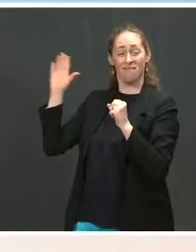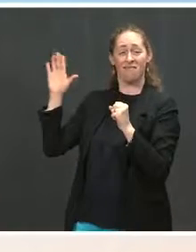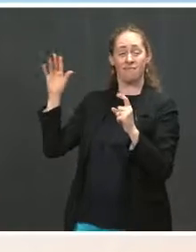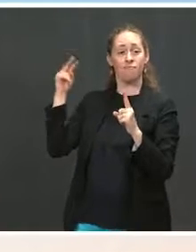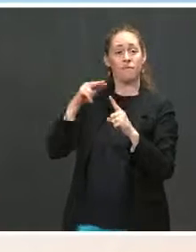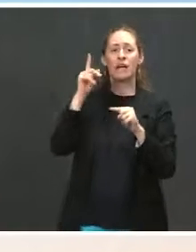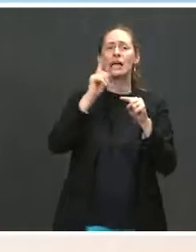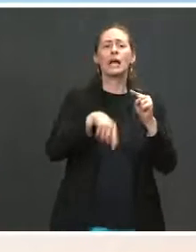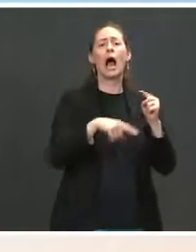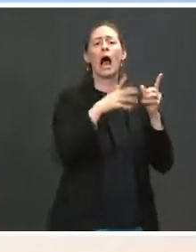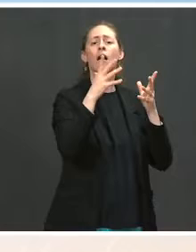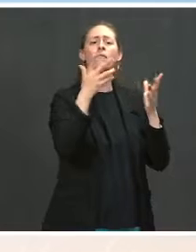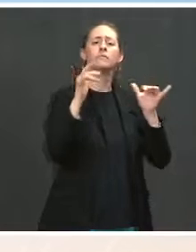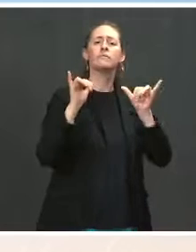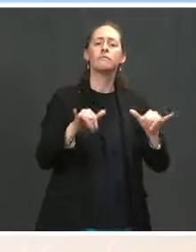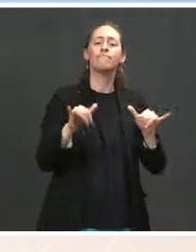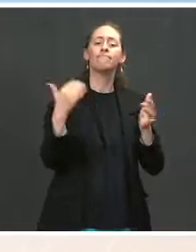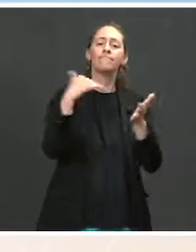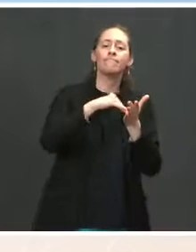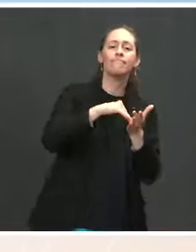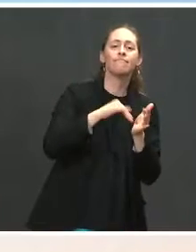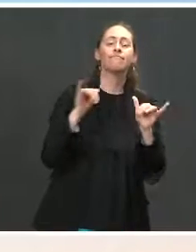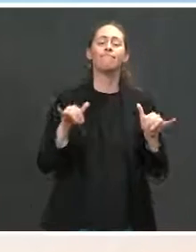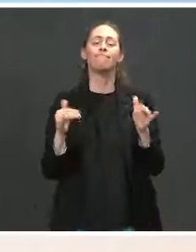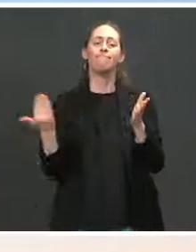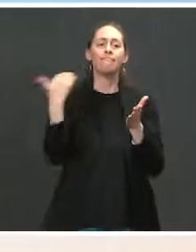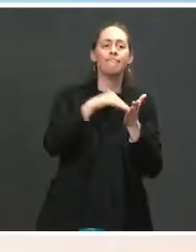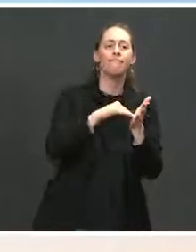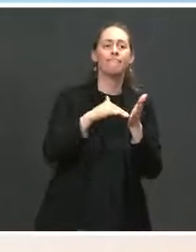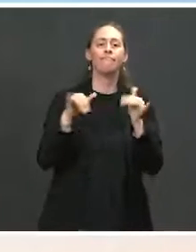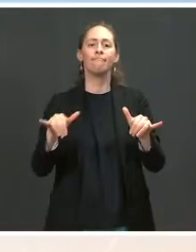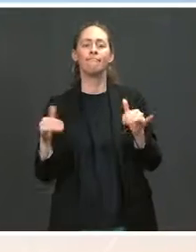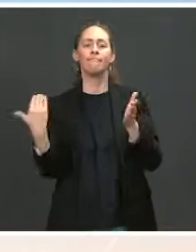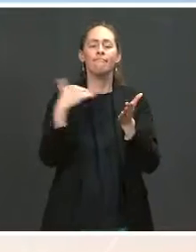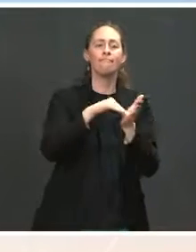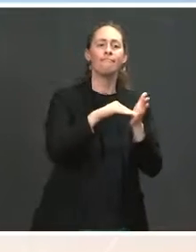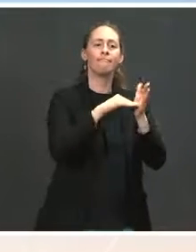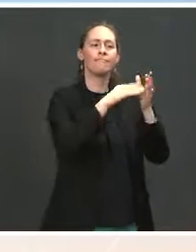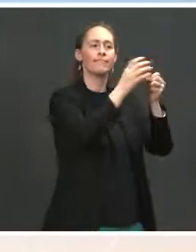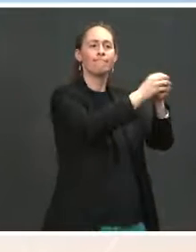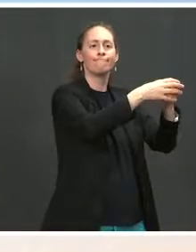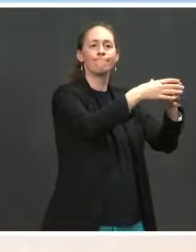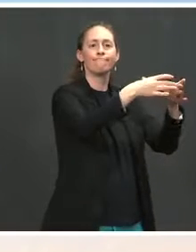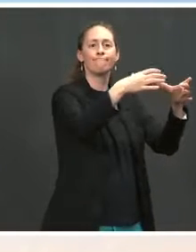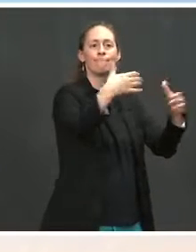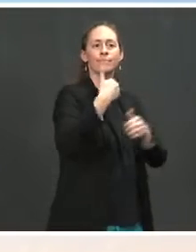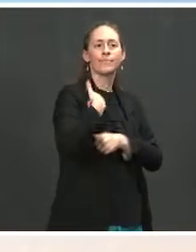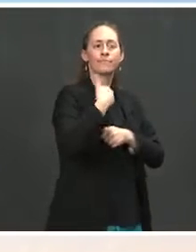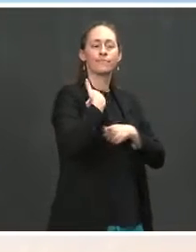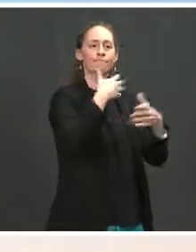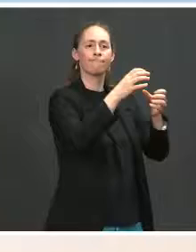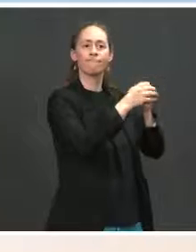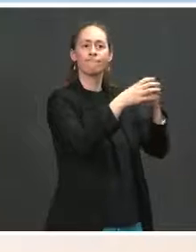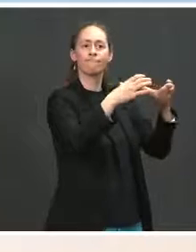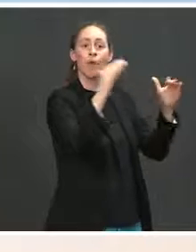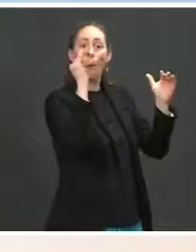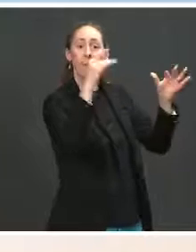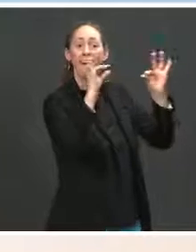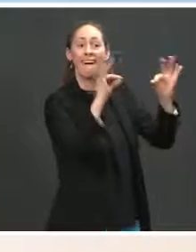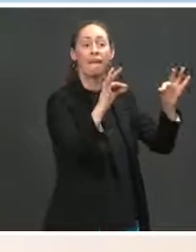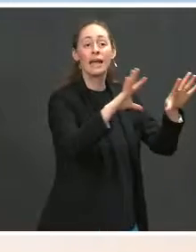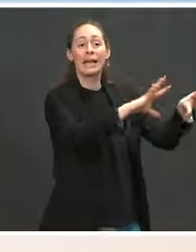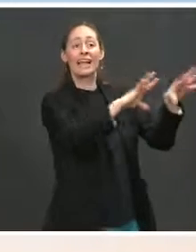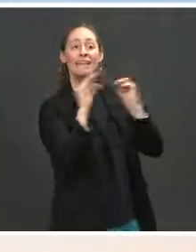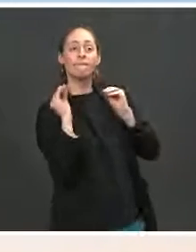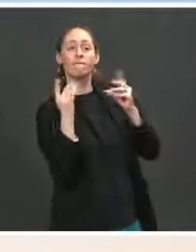of extending or expanding our military footprint, hoping to create the ideal conditions for our withdrawal. No one will tell you, unless someone